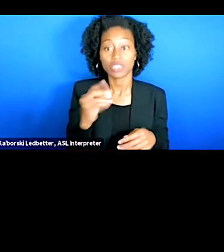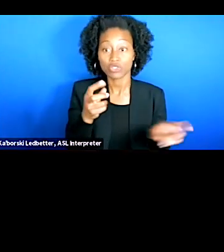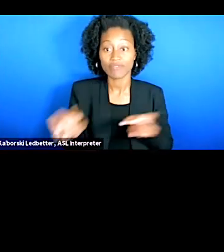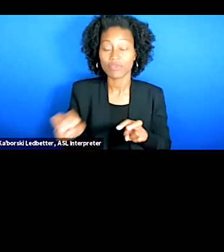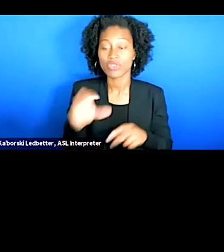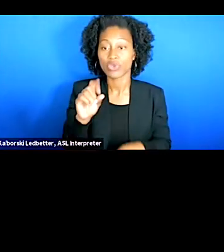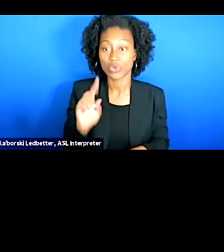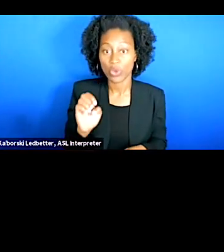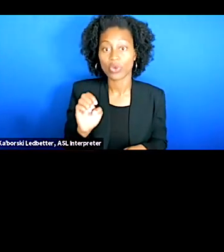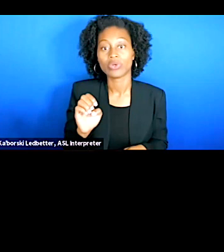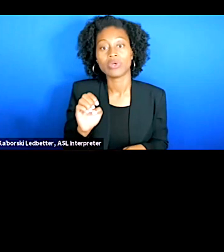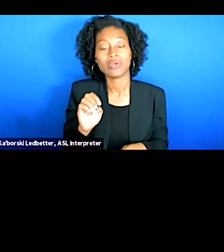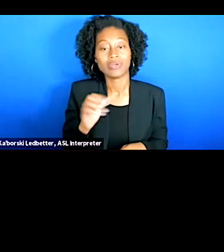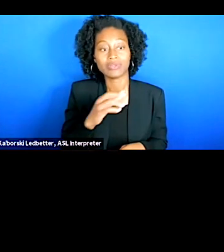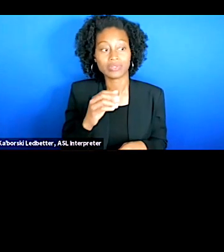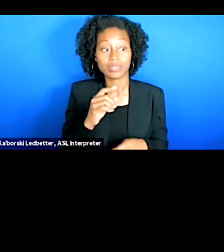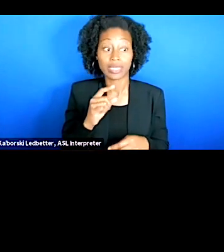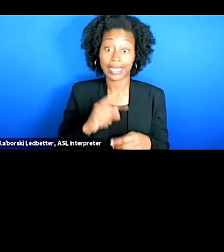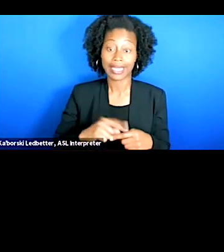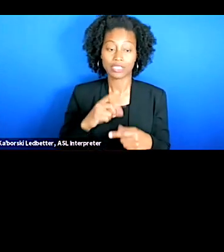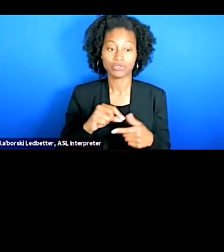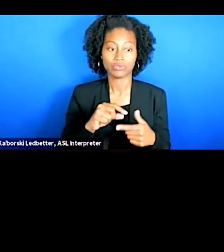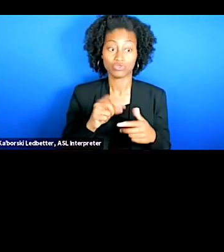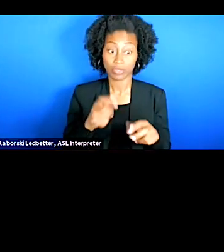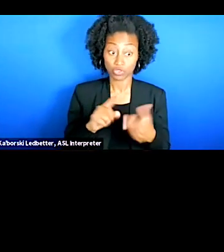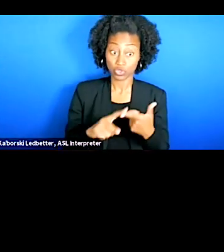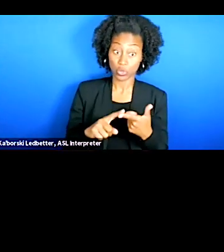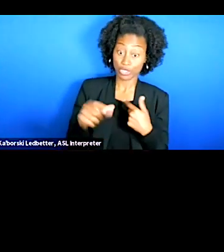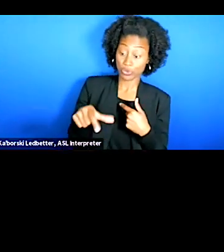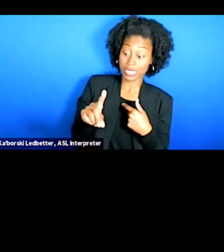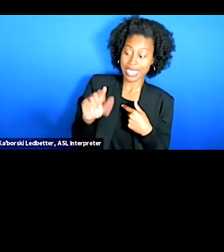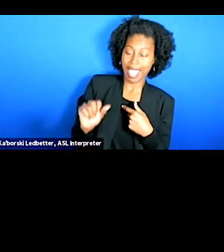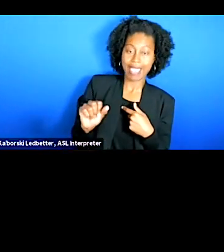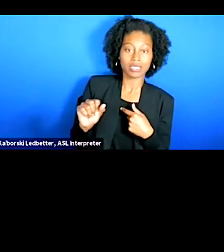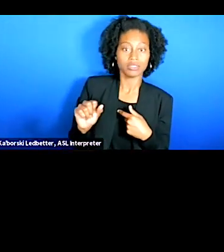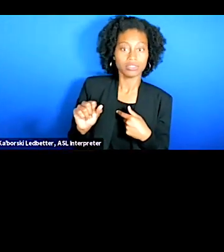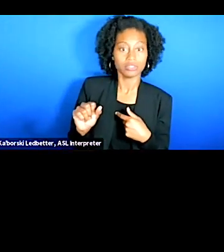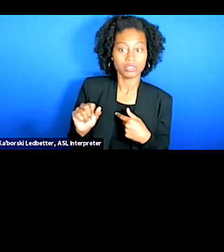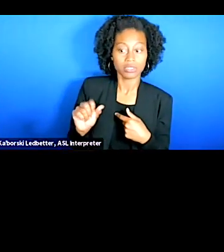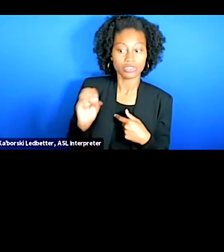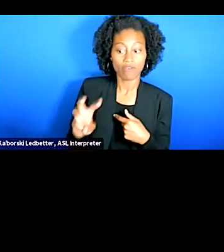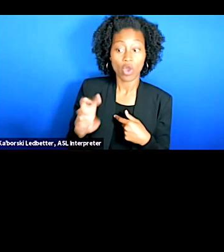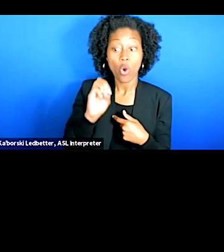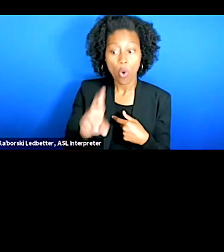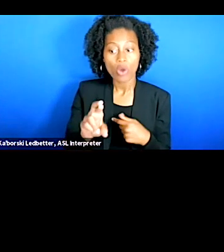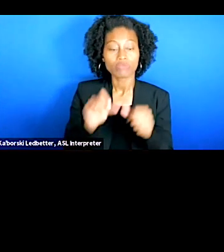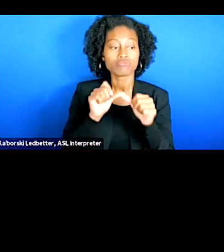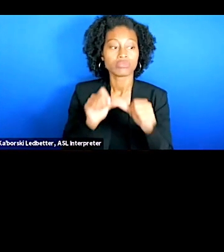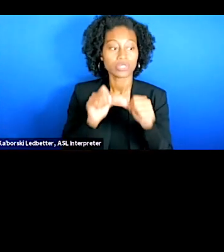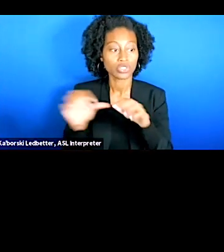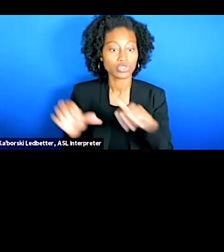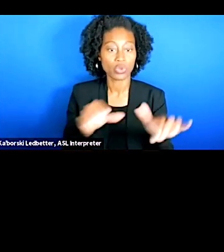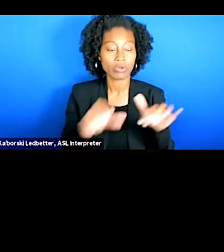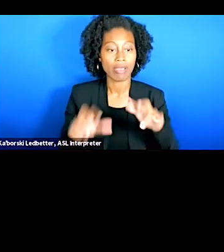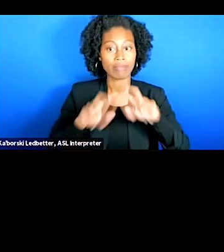from the memos to a QDA software, or you can continue doing analysis manually. For